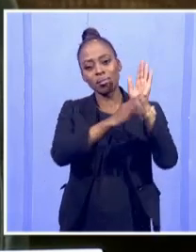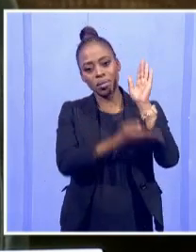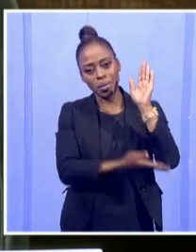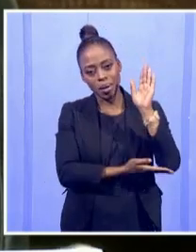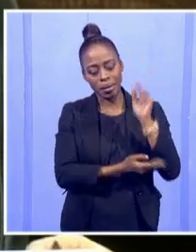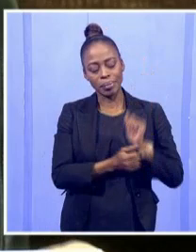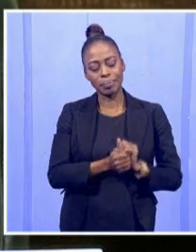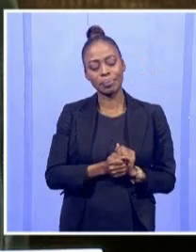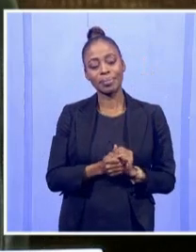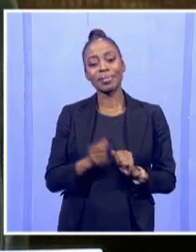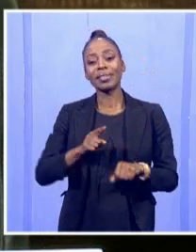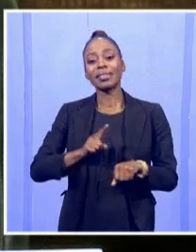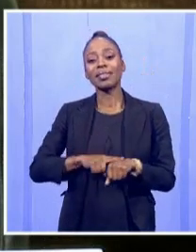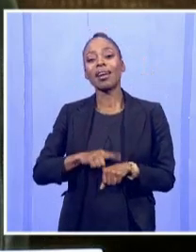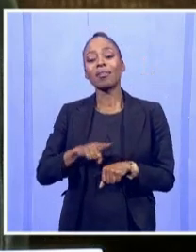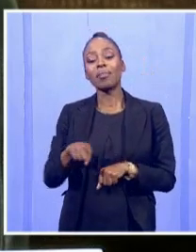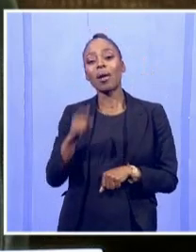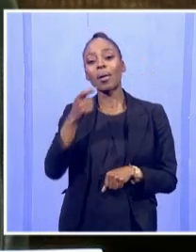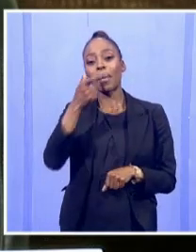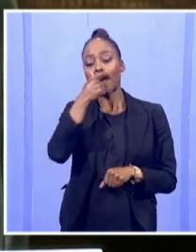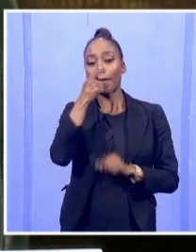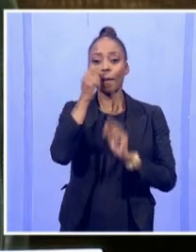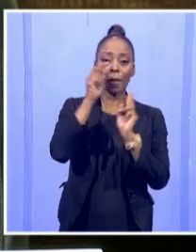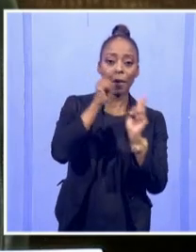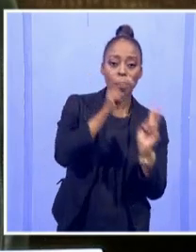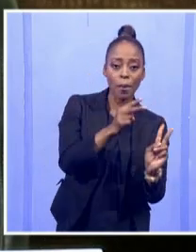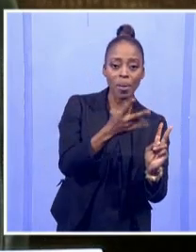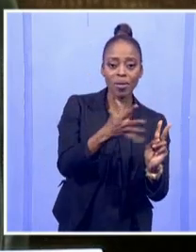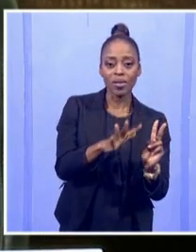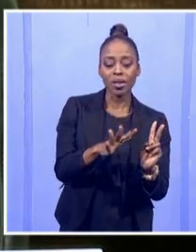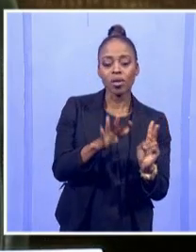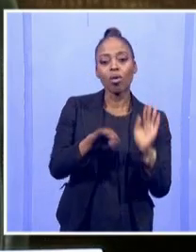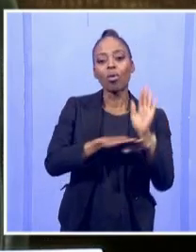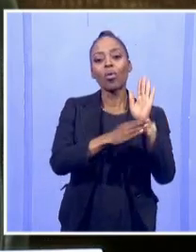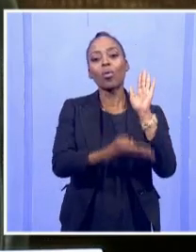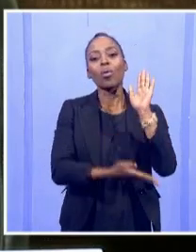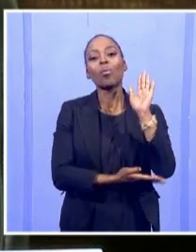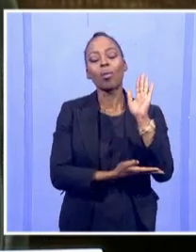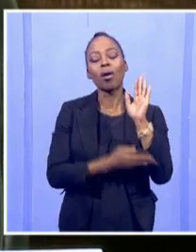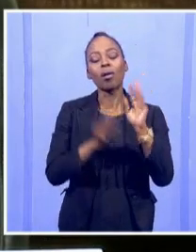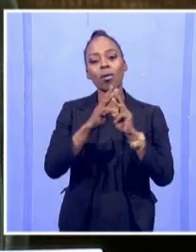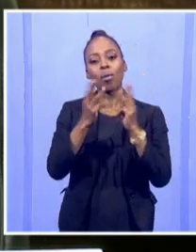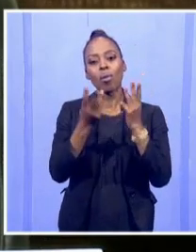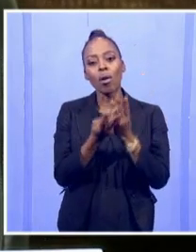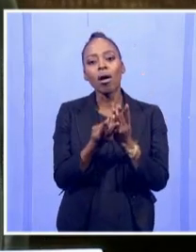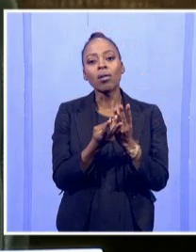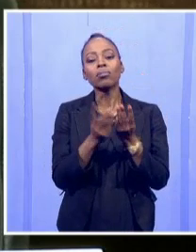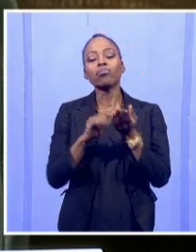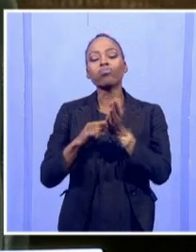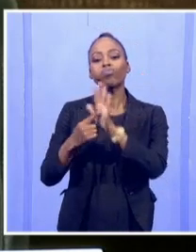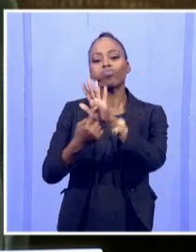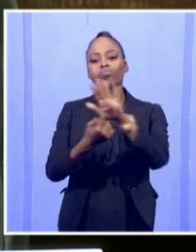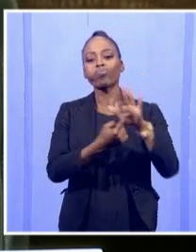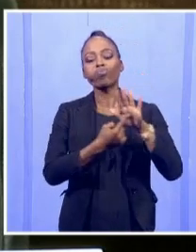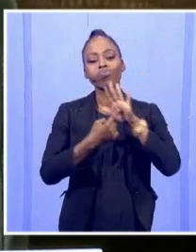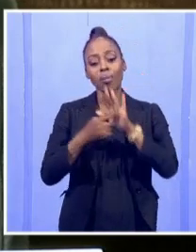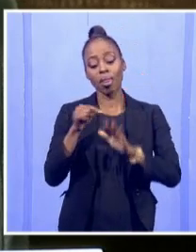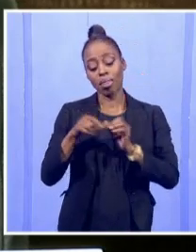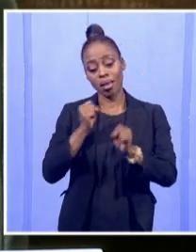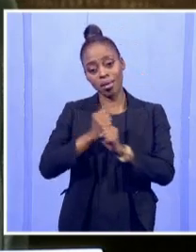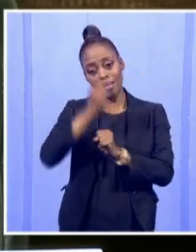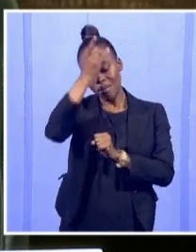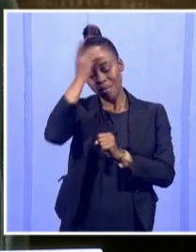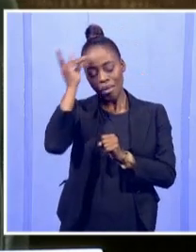our President Ramaphosa, visited the Dubai World Expo in March this year, I asked